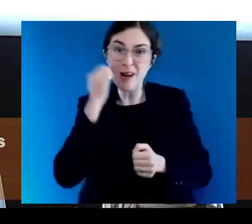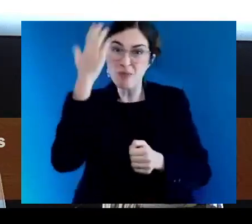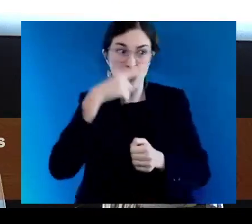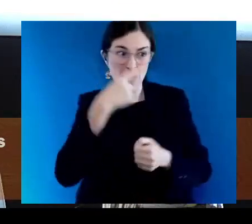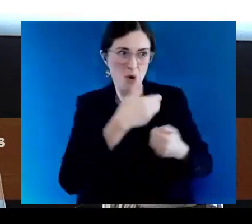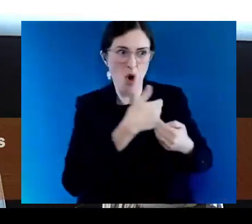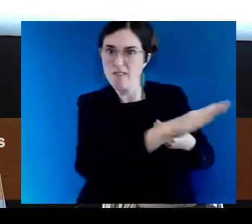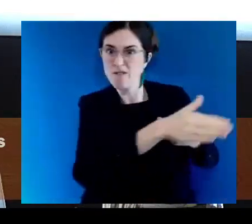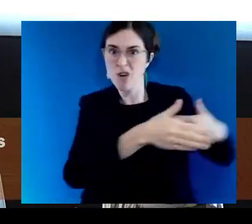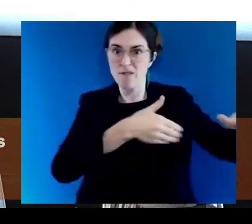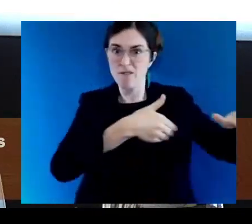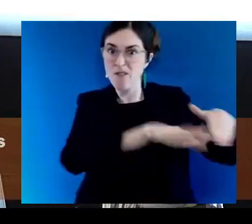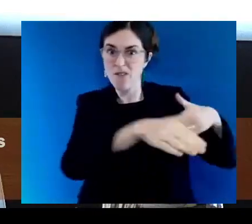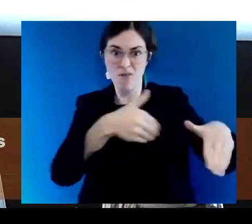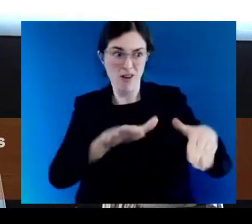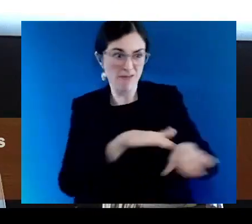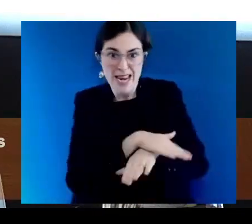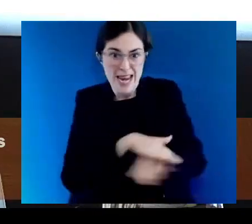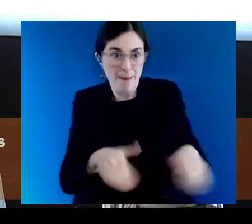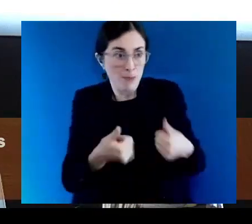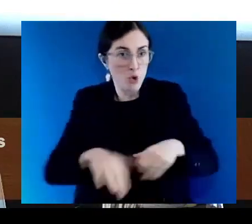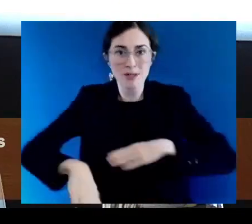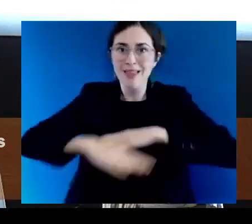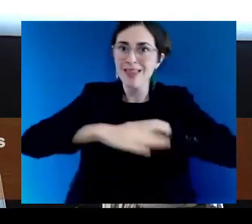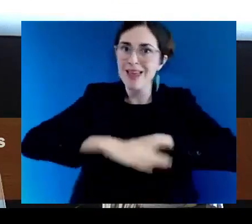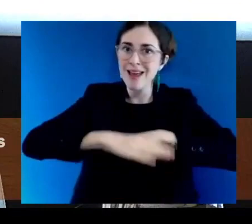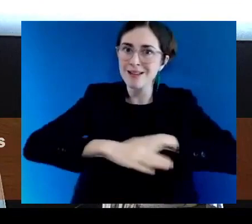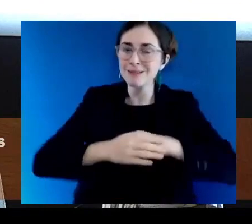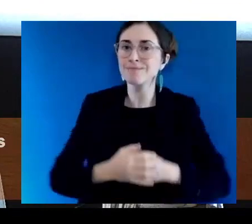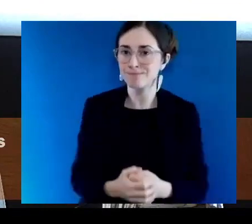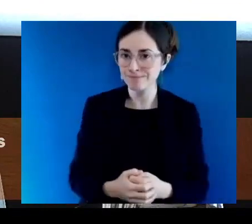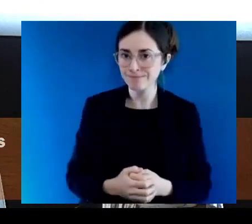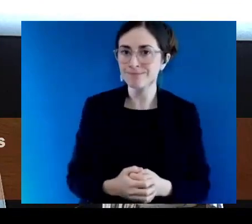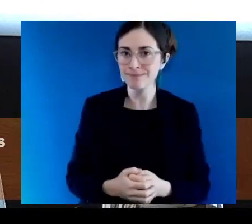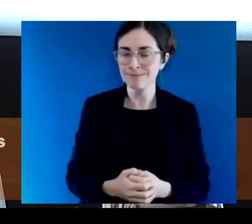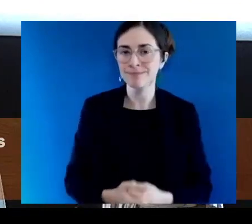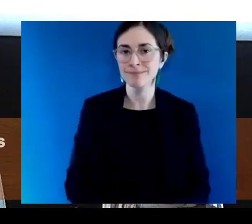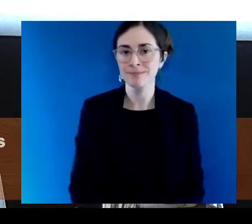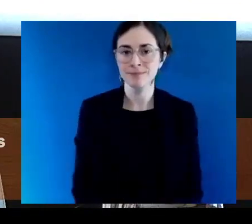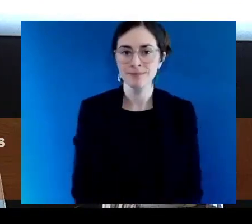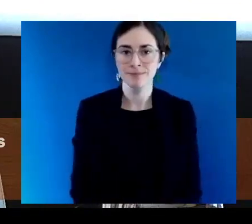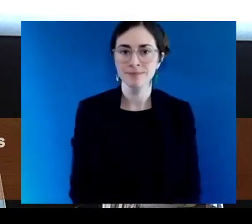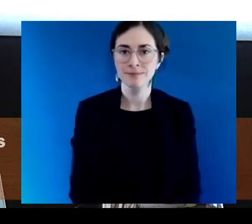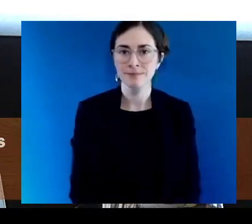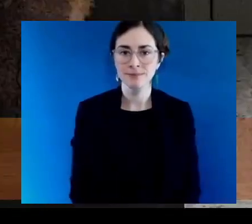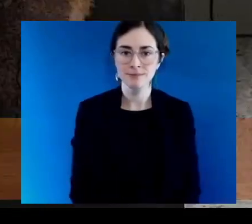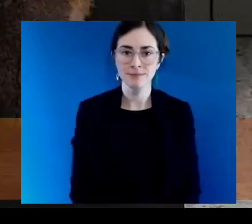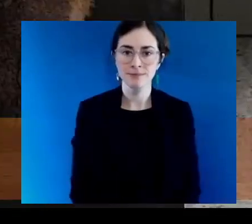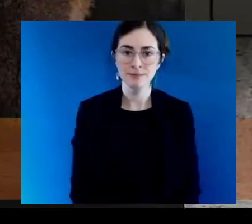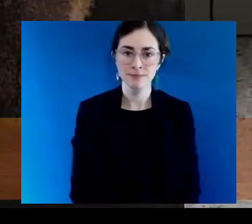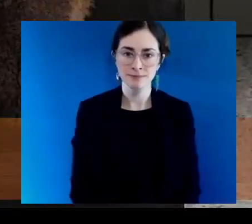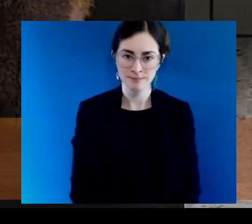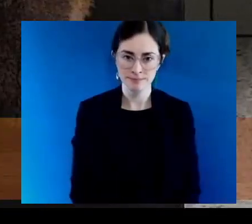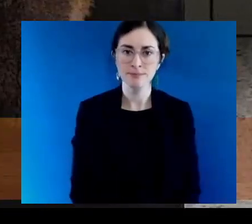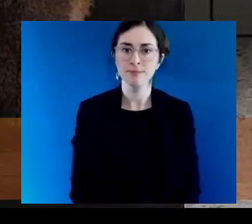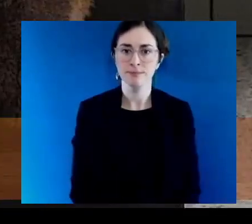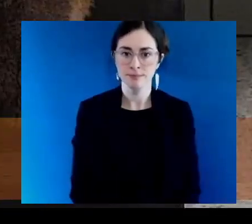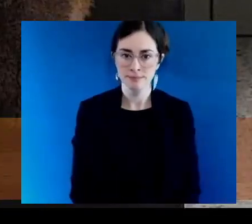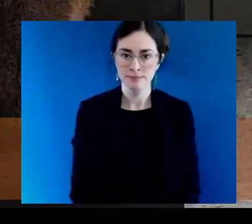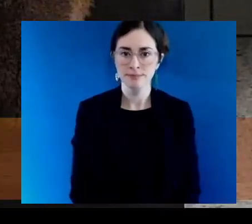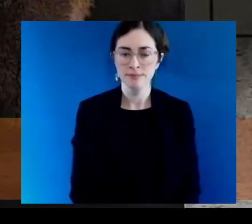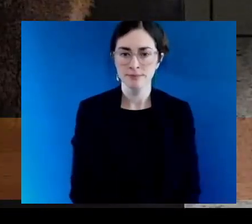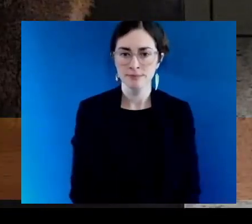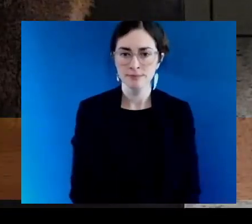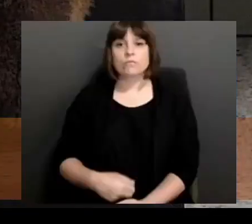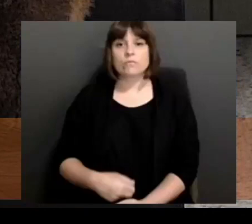to exploit these resources. Just to understand that £200 reward in